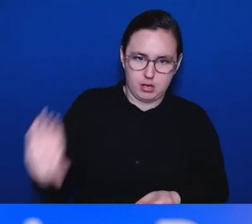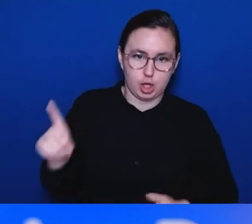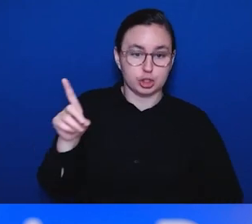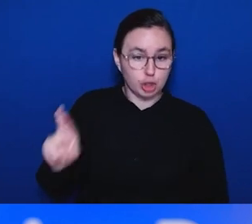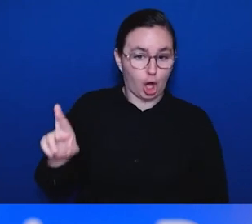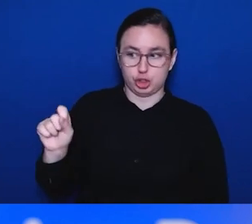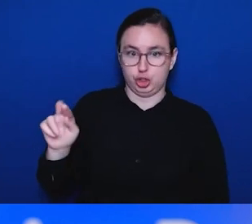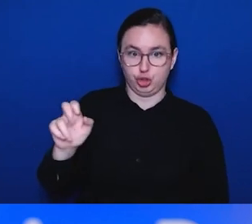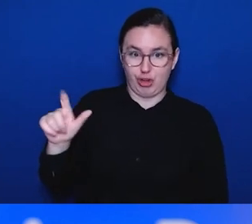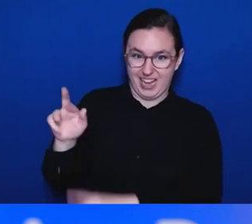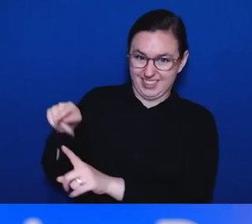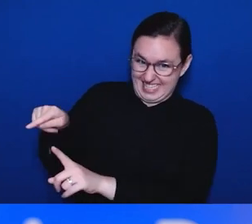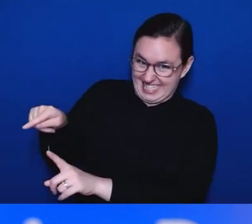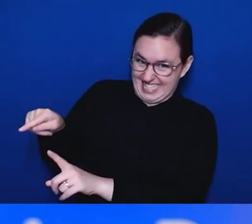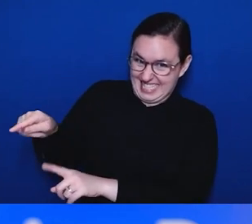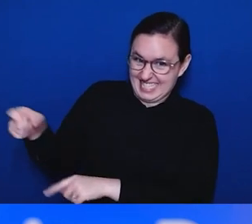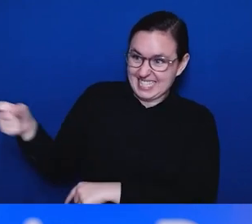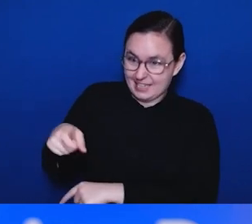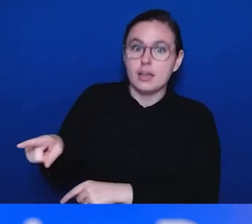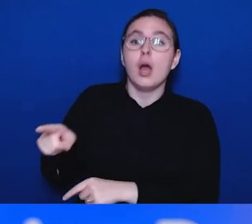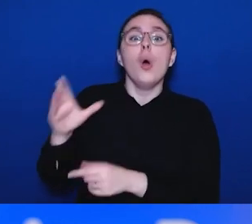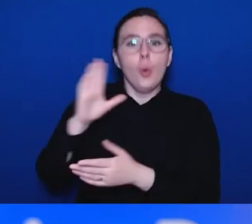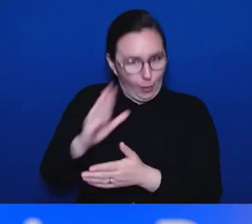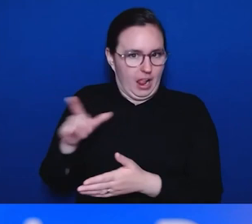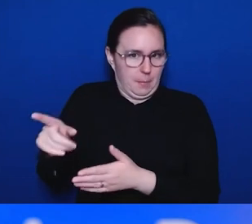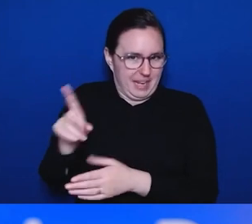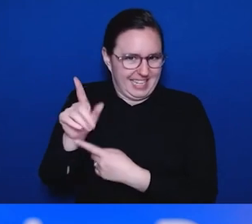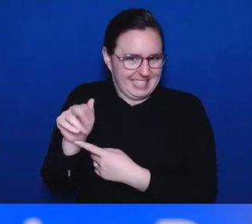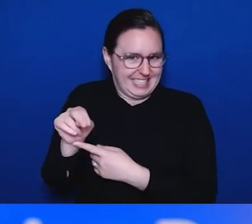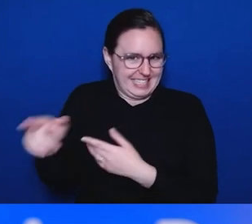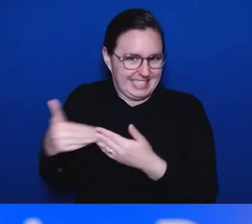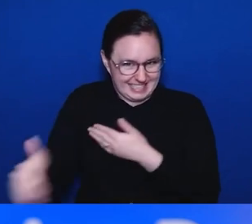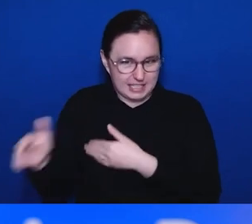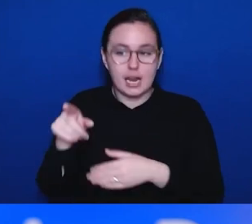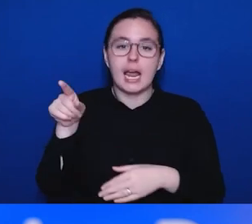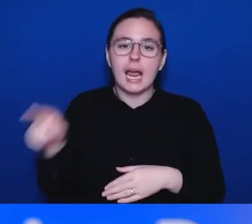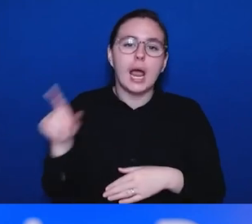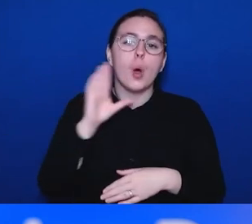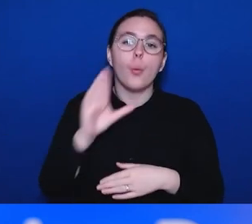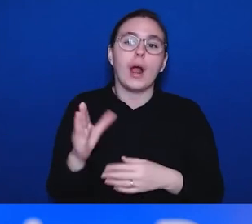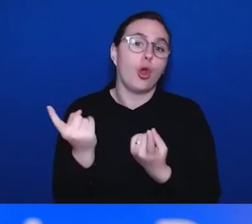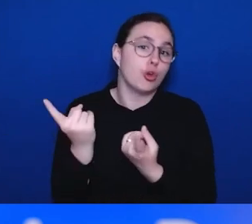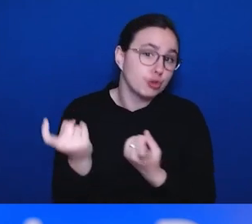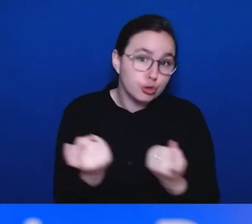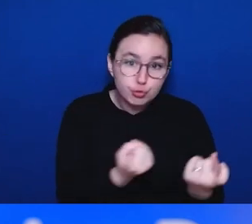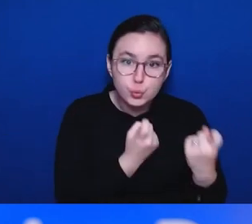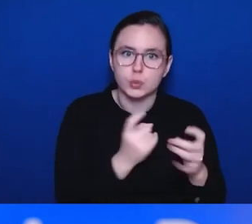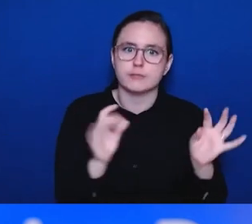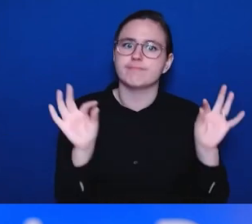This funding will support Dr. Strasser in his work in recruiting the dean for the school,